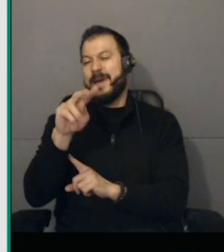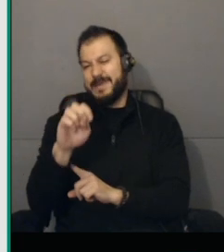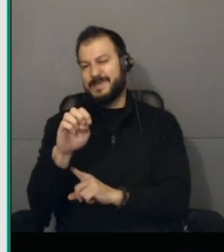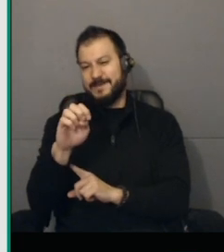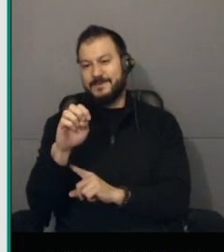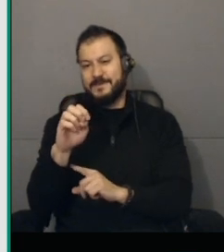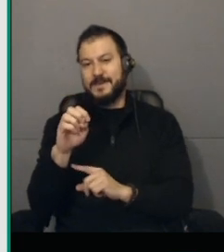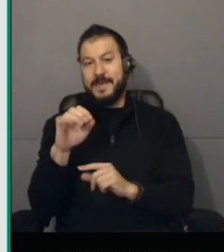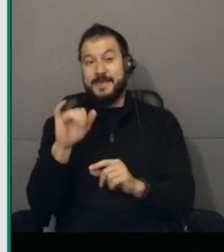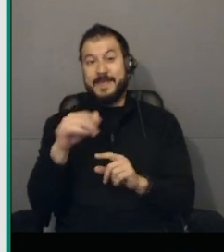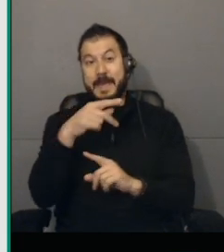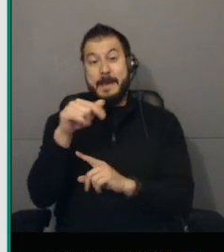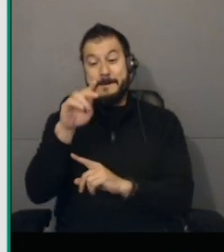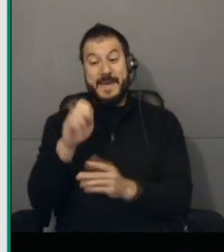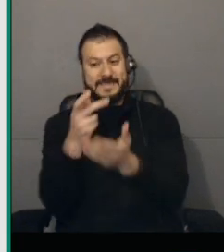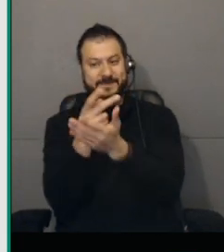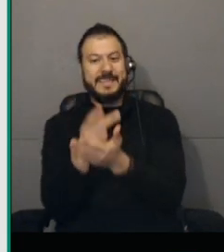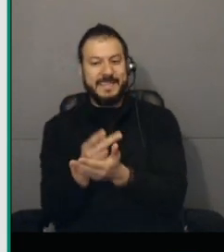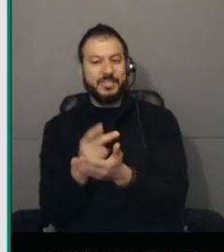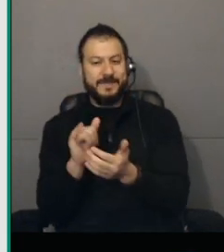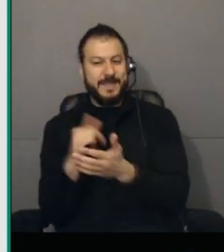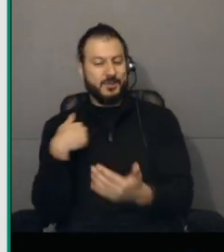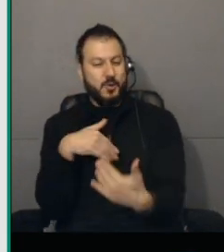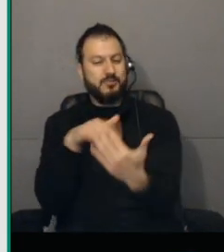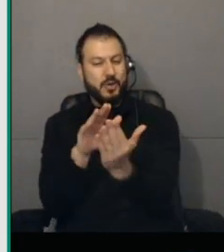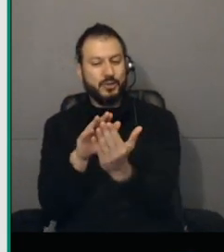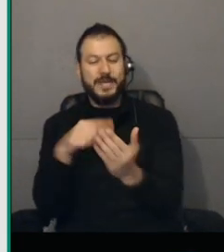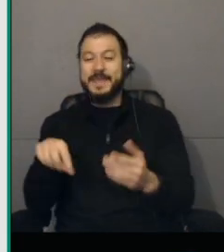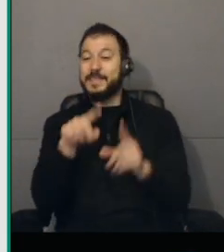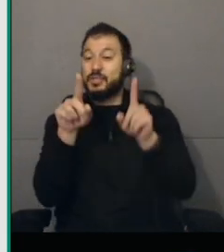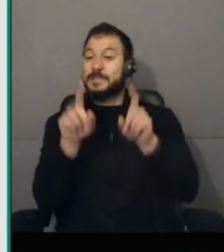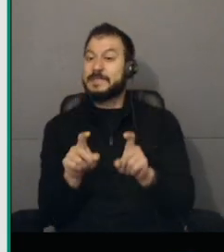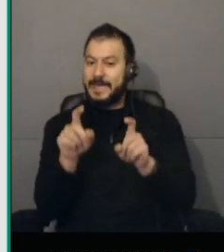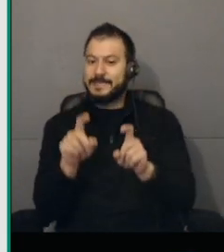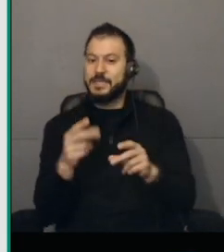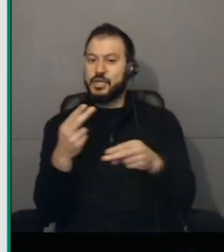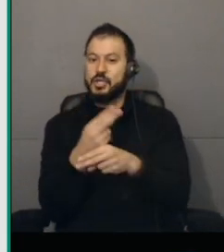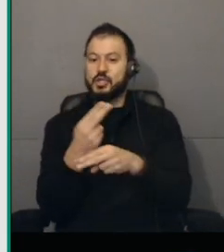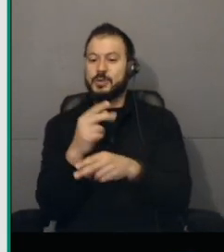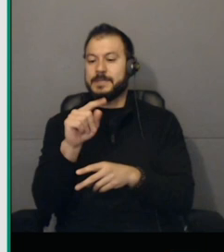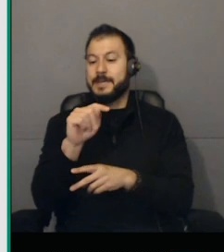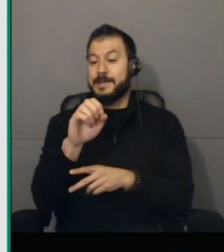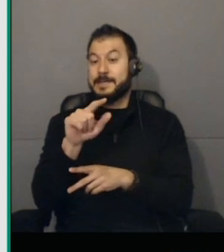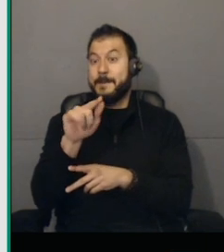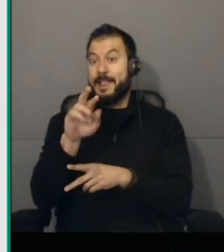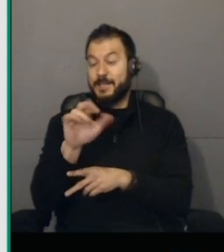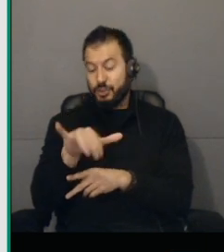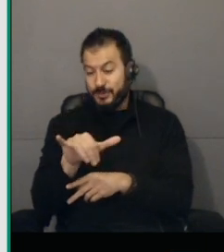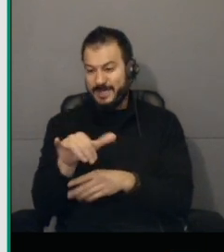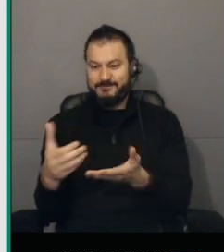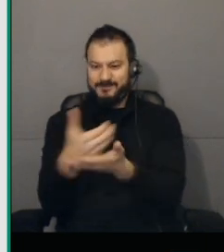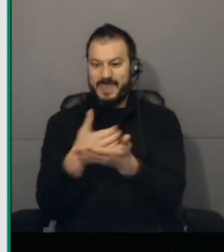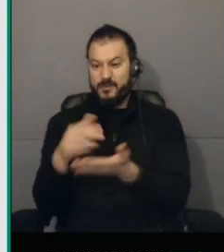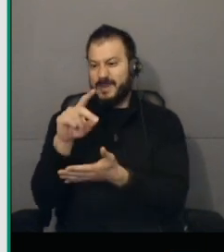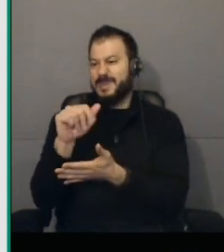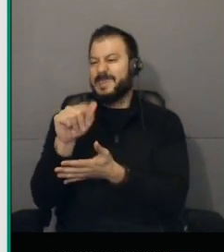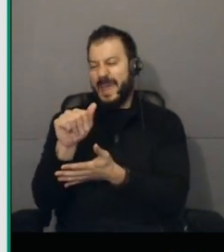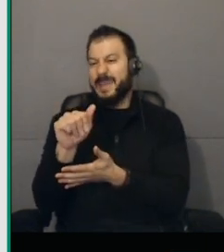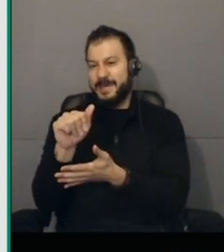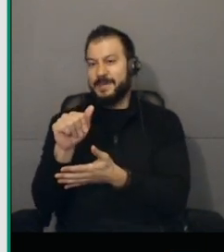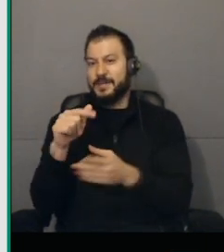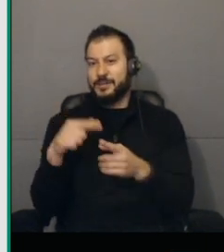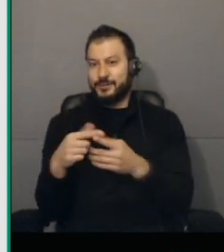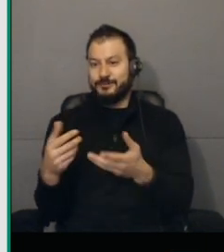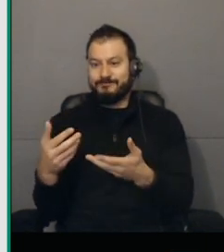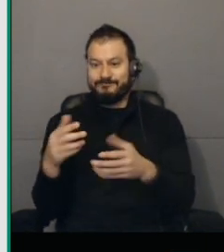to telemetry-driven passive validation comes in. In short, these are test cases that we use telemetry to validate instead of traditional methods.